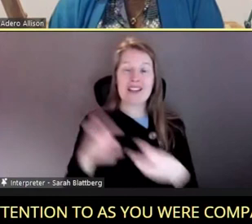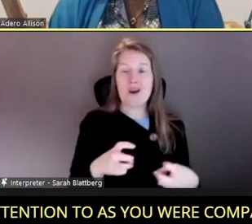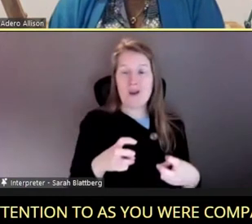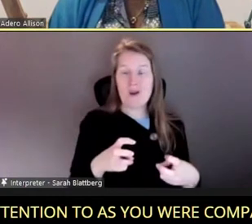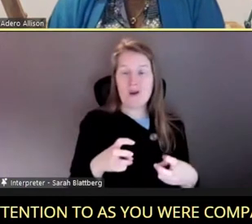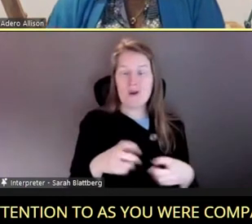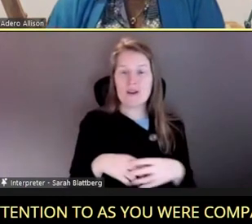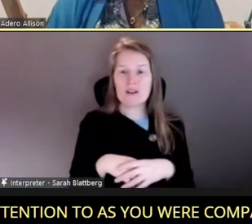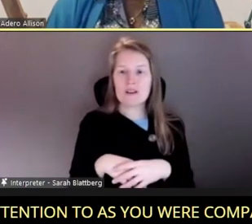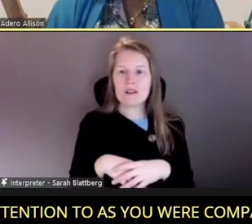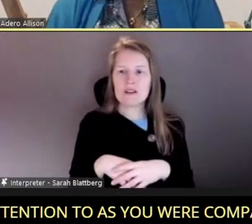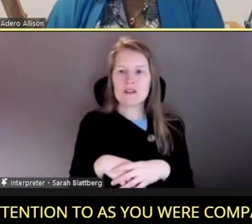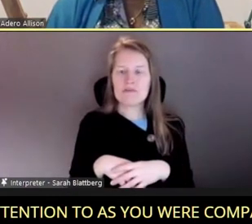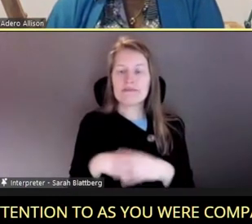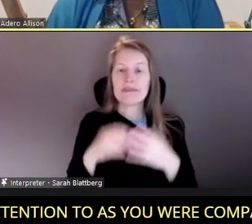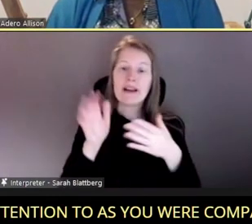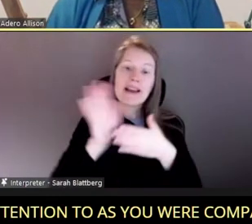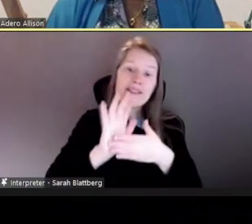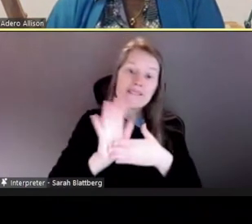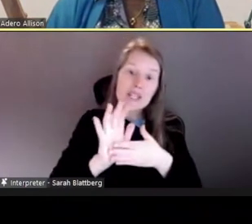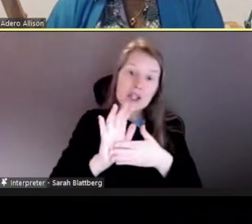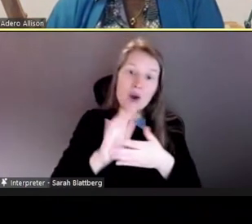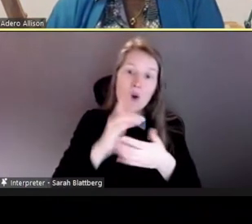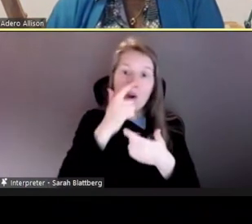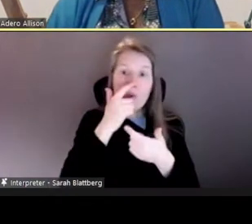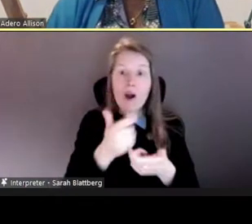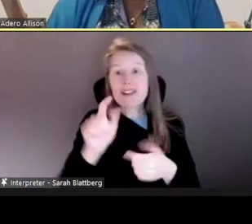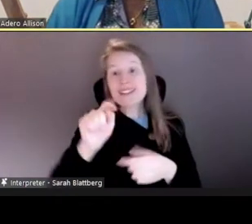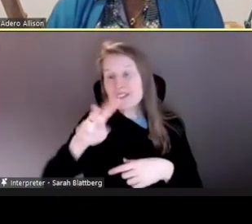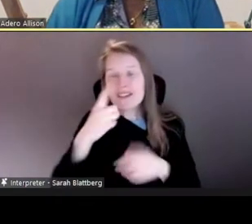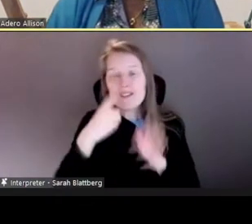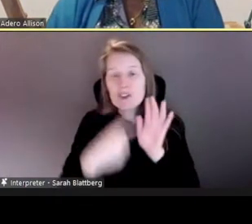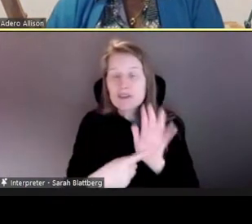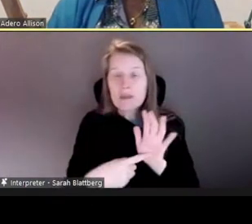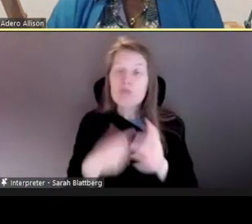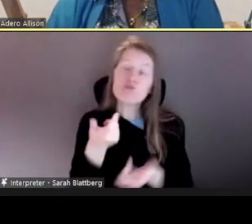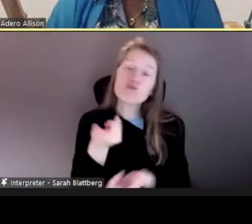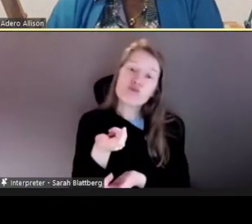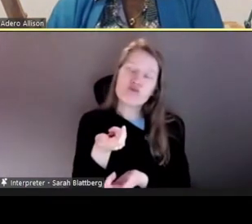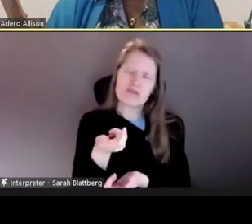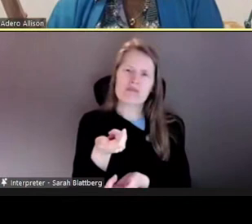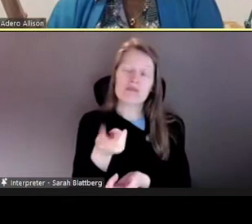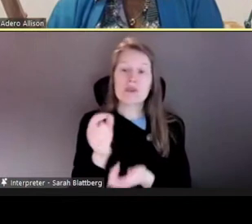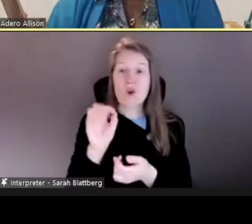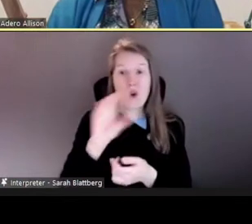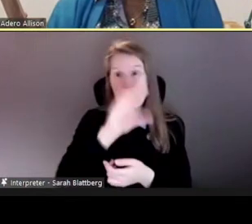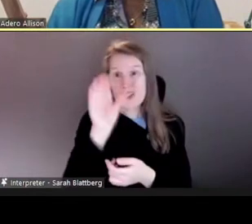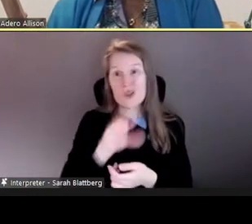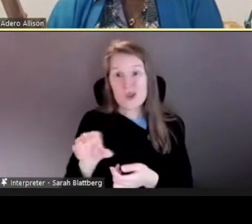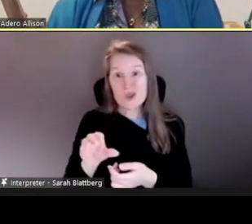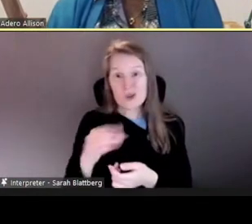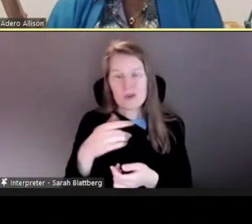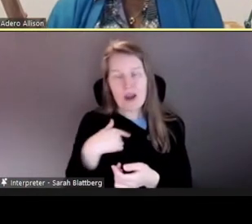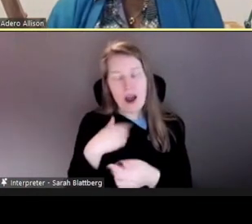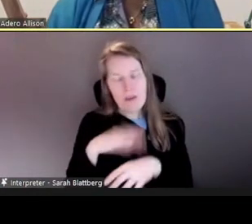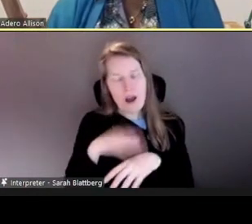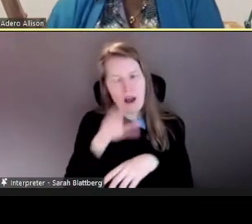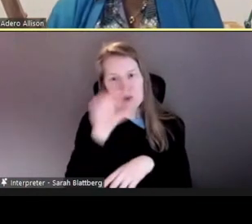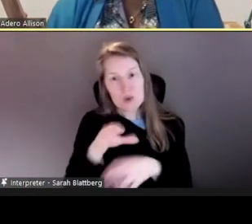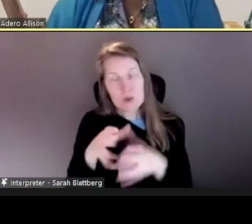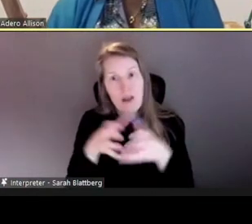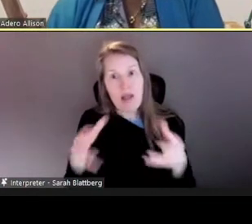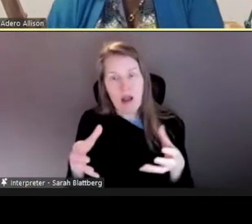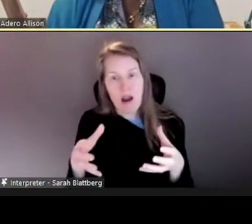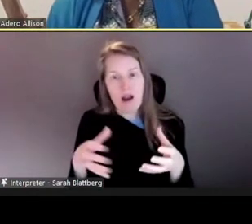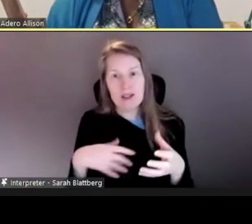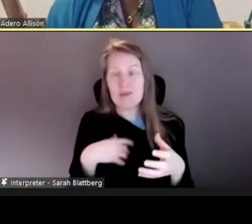are videos that I'm watching, television shows, or Zoom calls, which I spend a lot of time on, I don't like